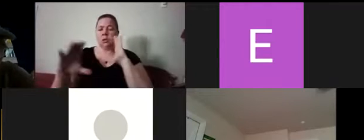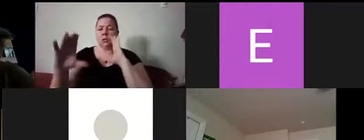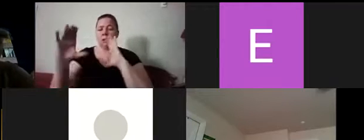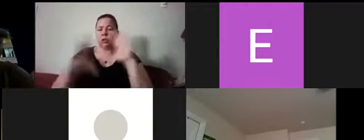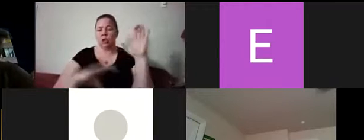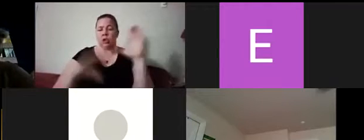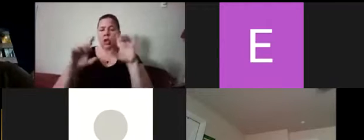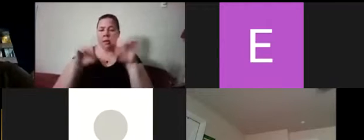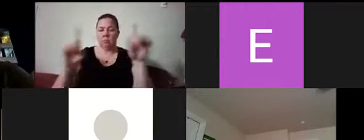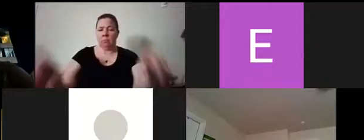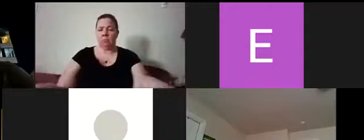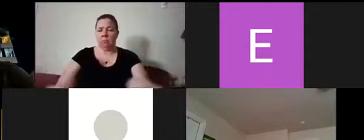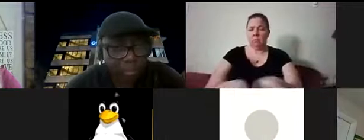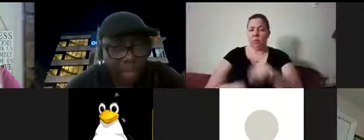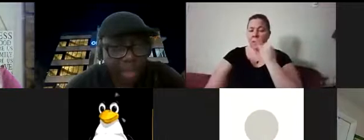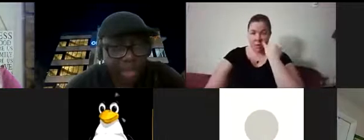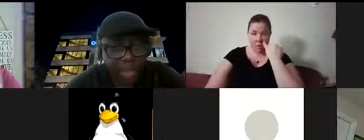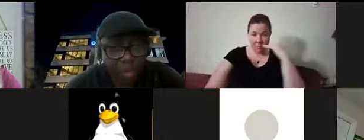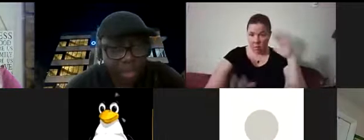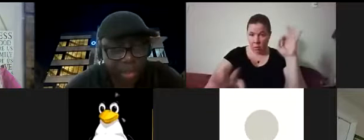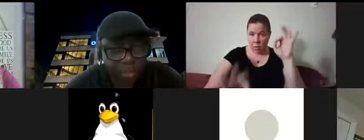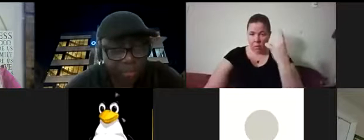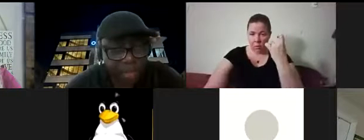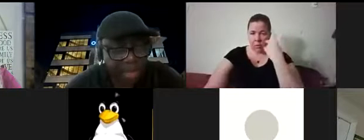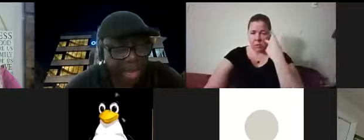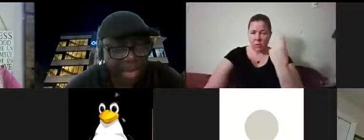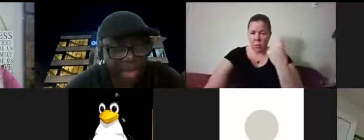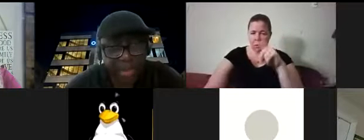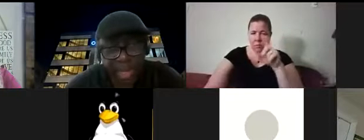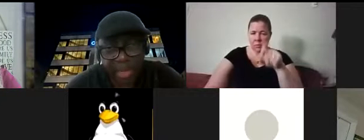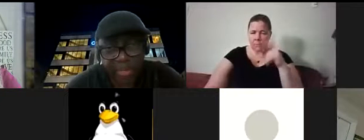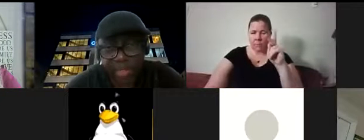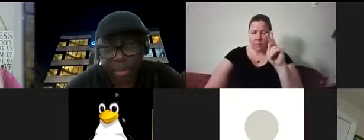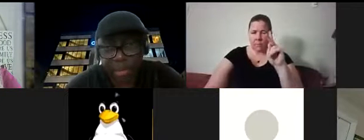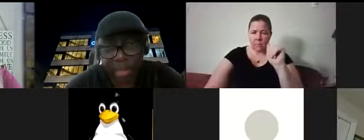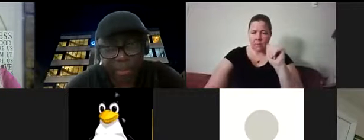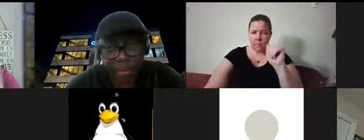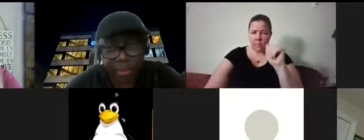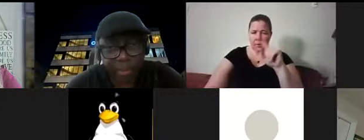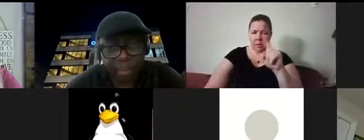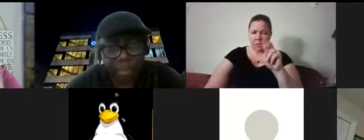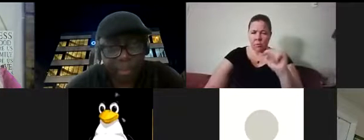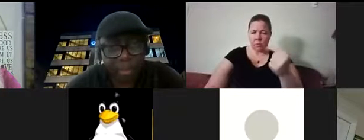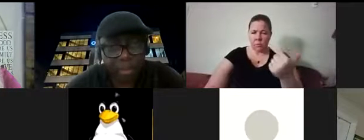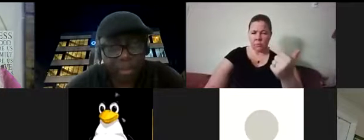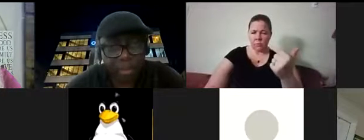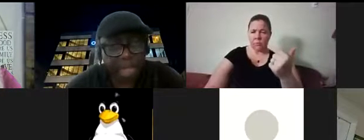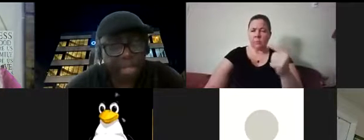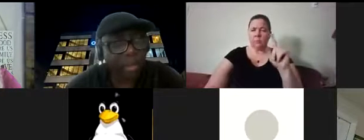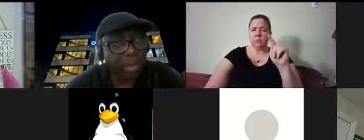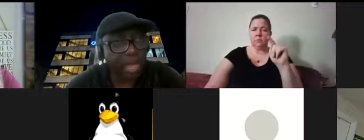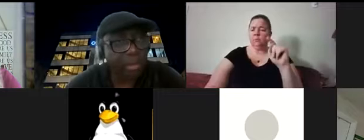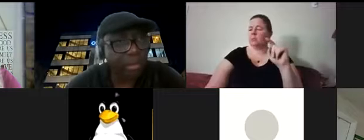board. If we have nothing else, I see a question. I see a hand that's raised. Okay. Yeah, hold on for a second,